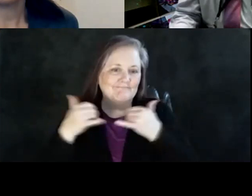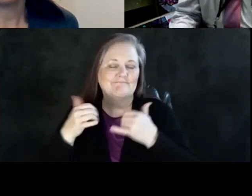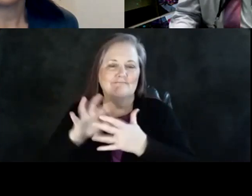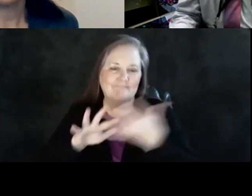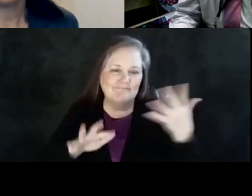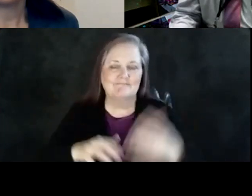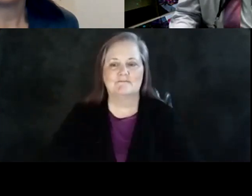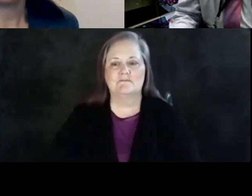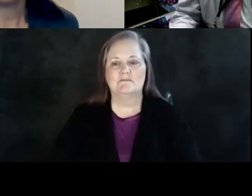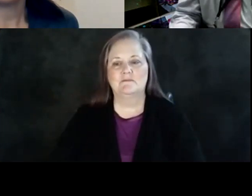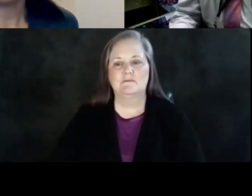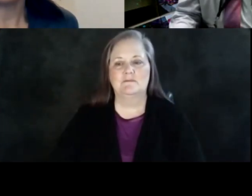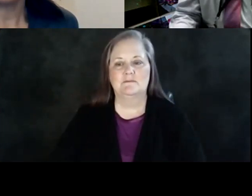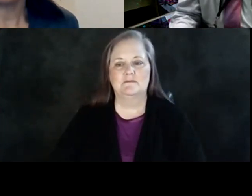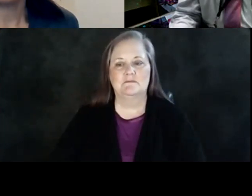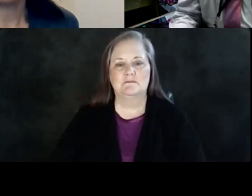activities.